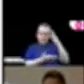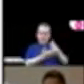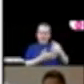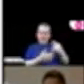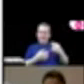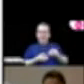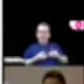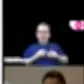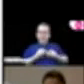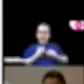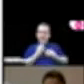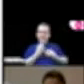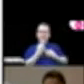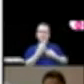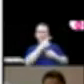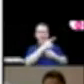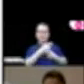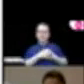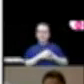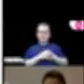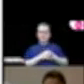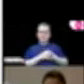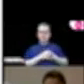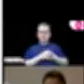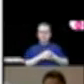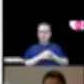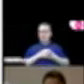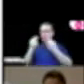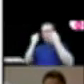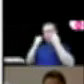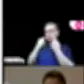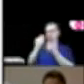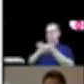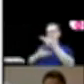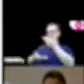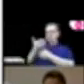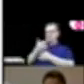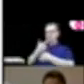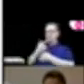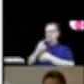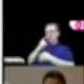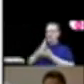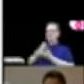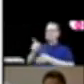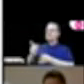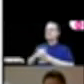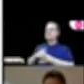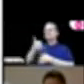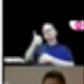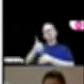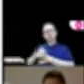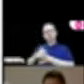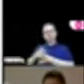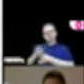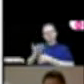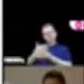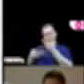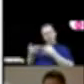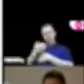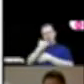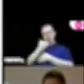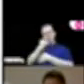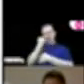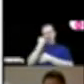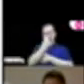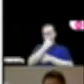And if you don't have enough evidence, which means no one is going to believe you, no one is going to take a